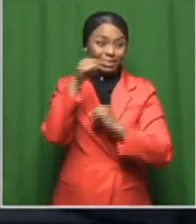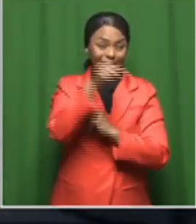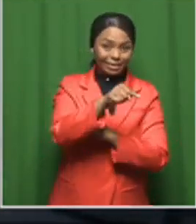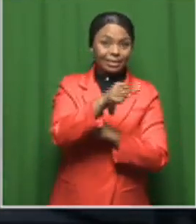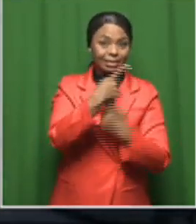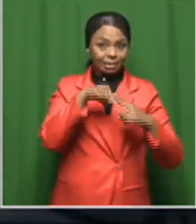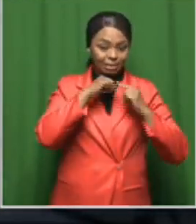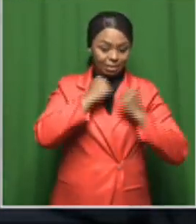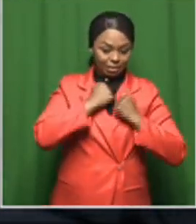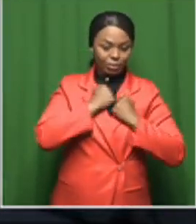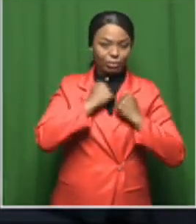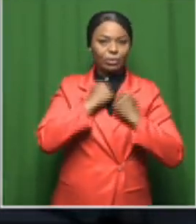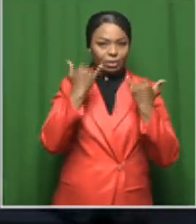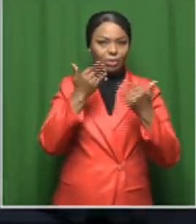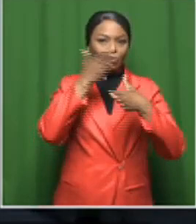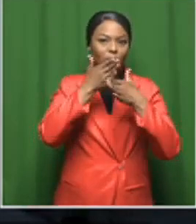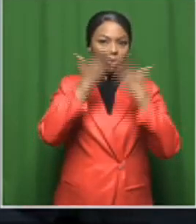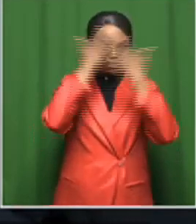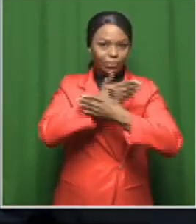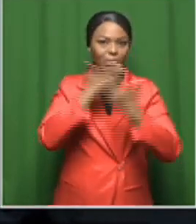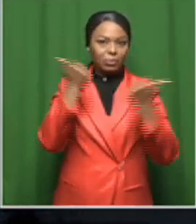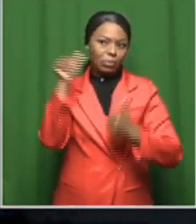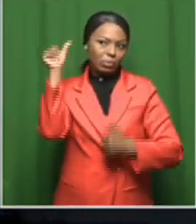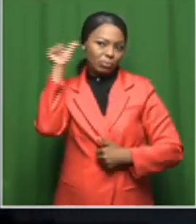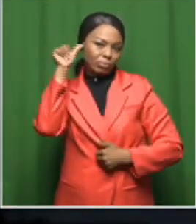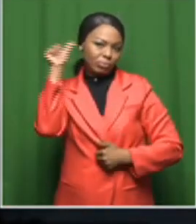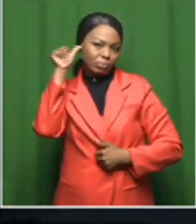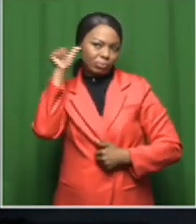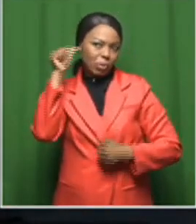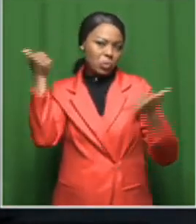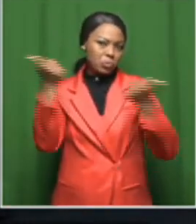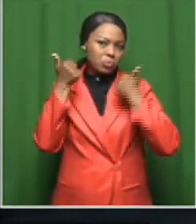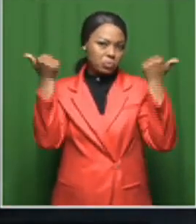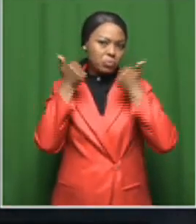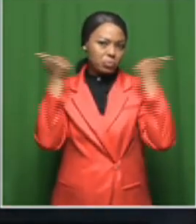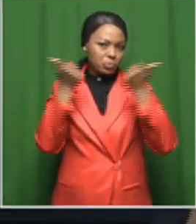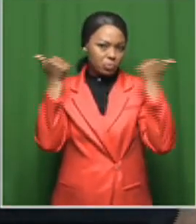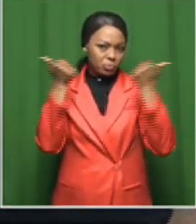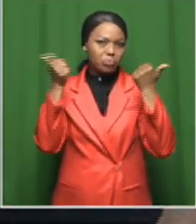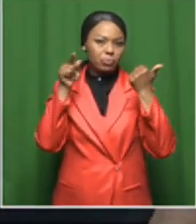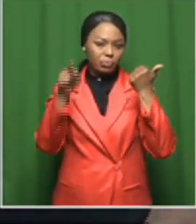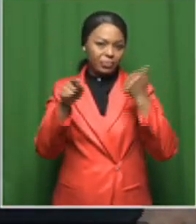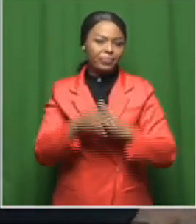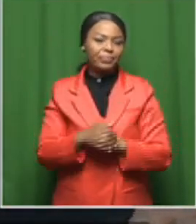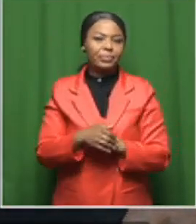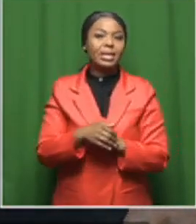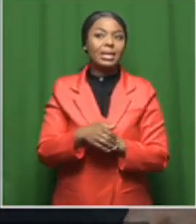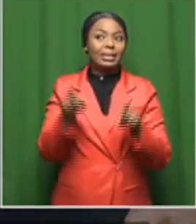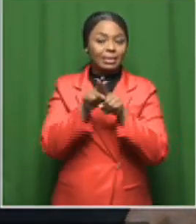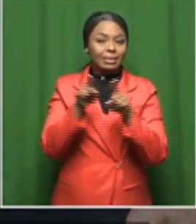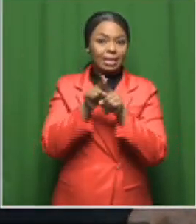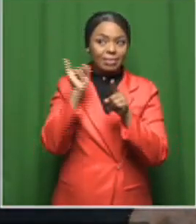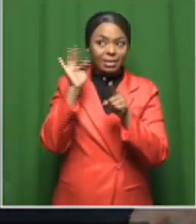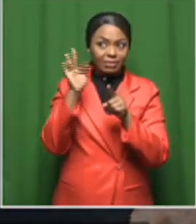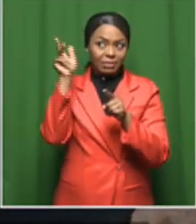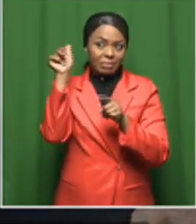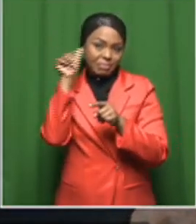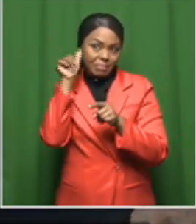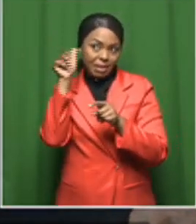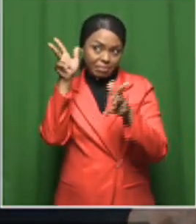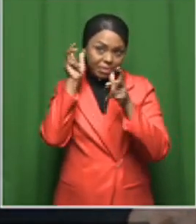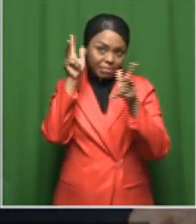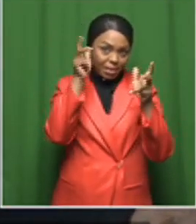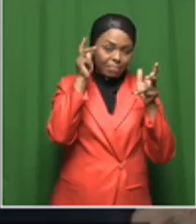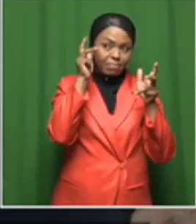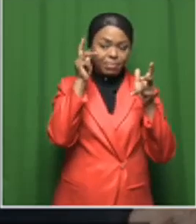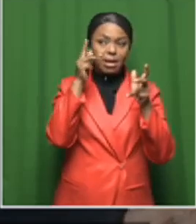receiving radio waves, and because our receivers are really just fantastic, they are able to receive the faintest